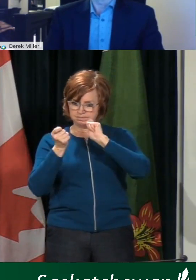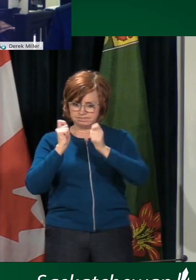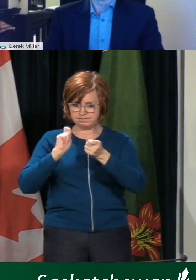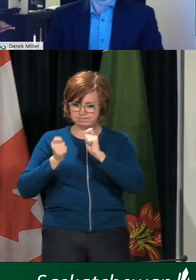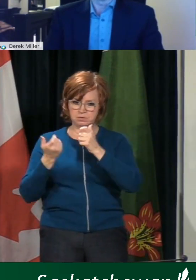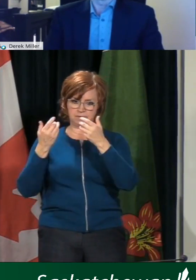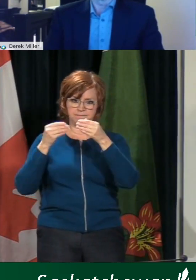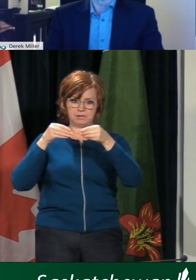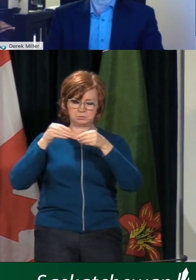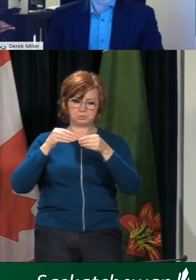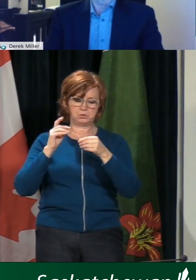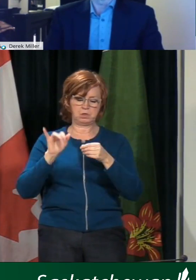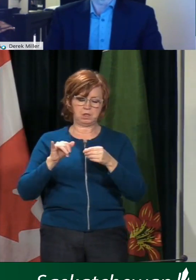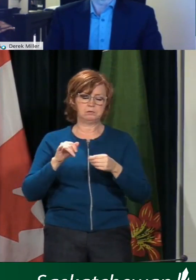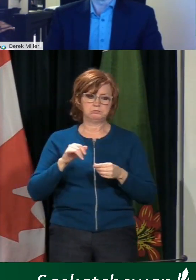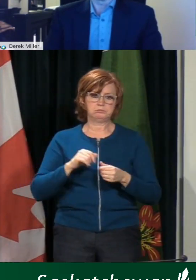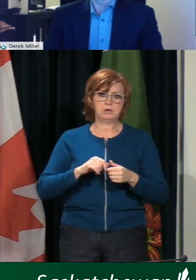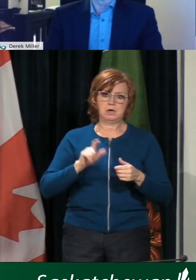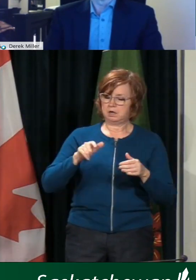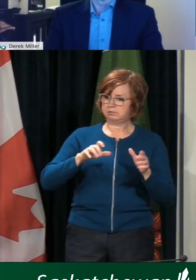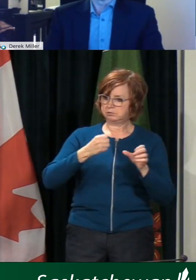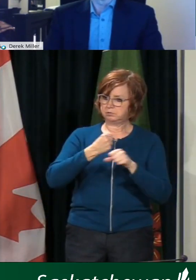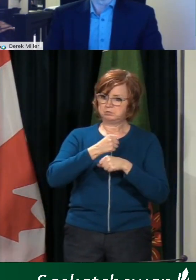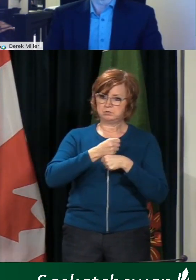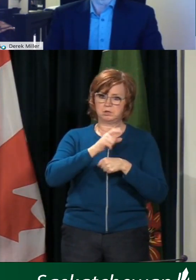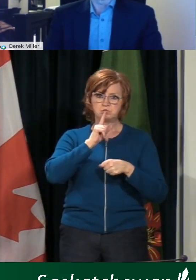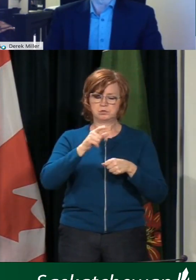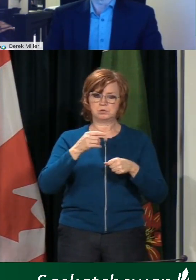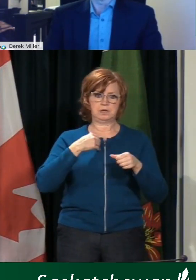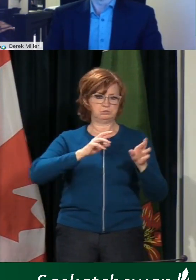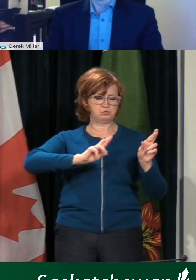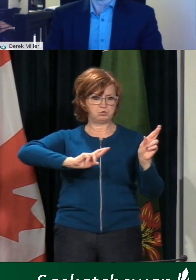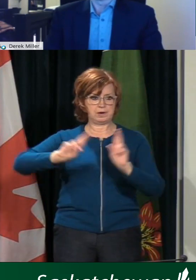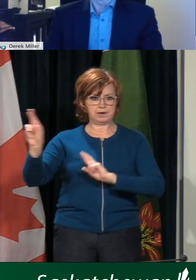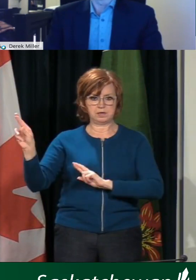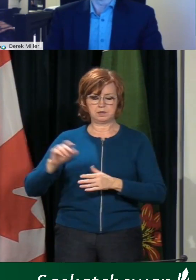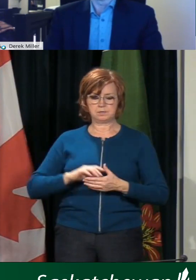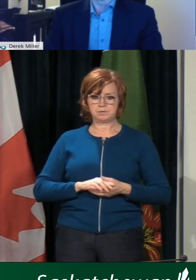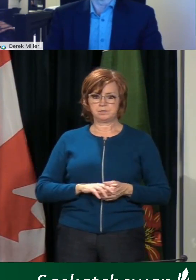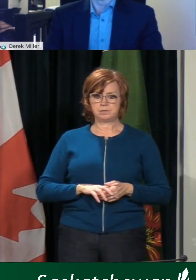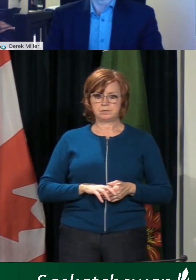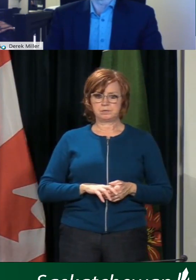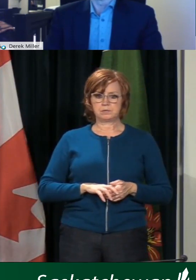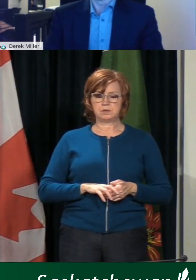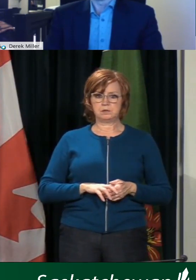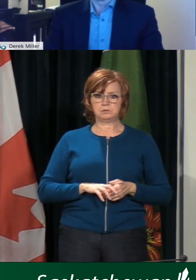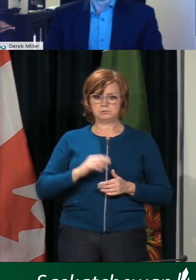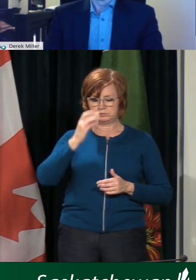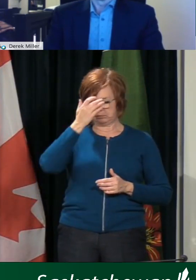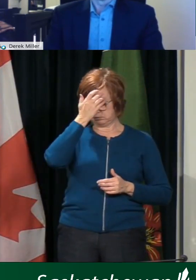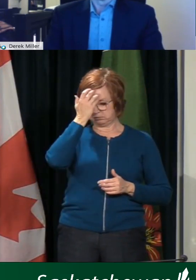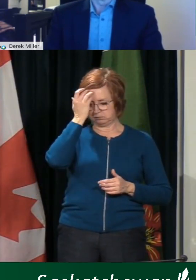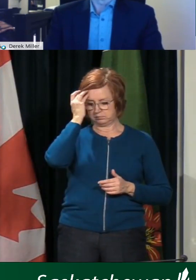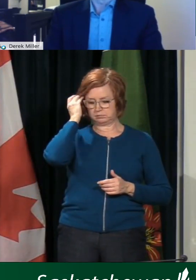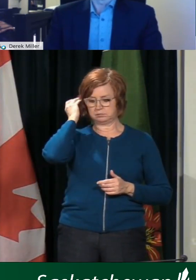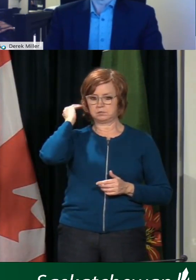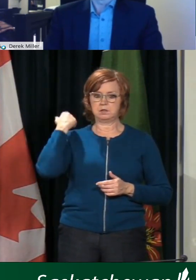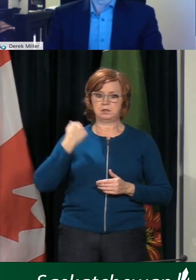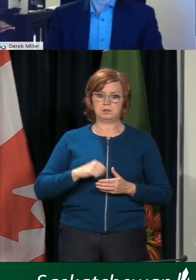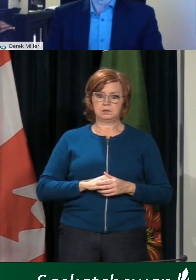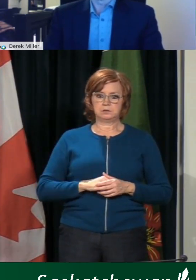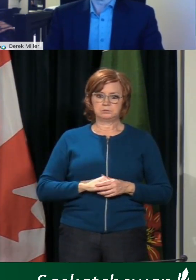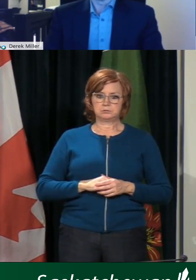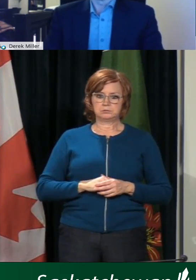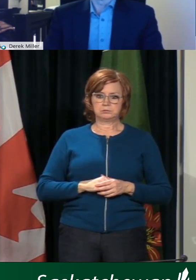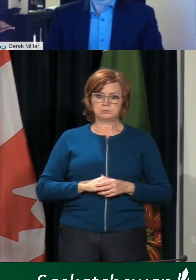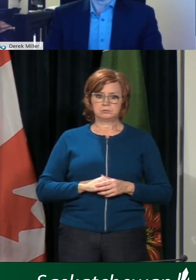and we will ensure that we have our defense ready should we need it in the future. The resumption of health